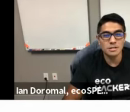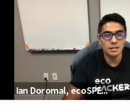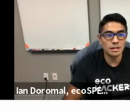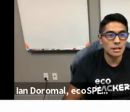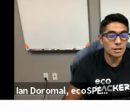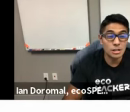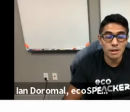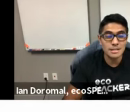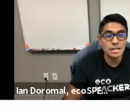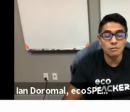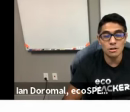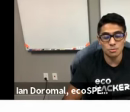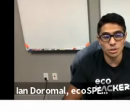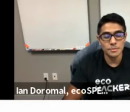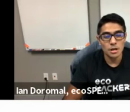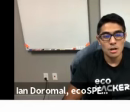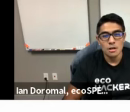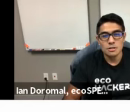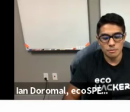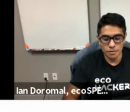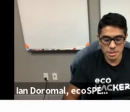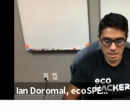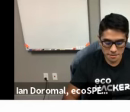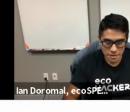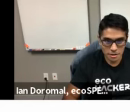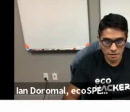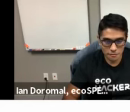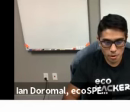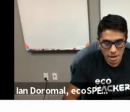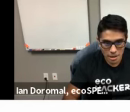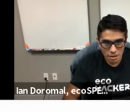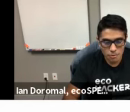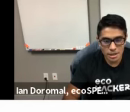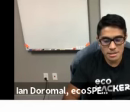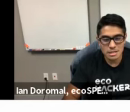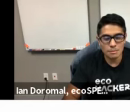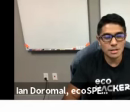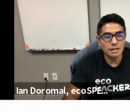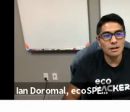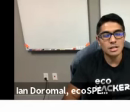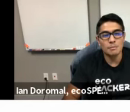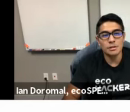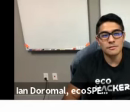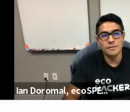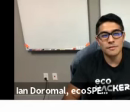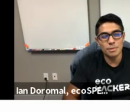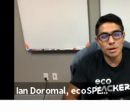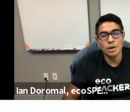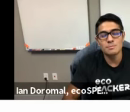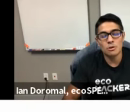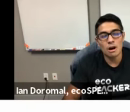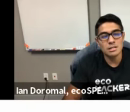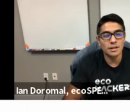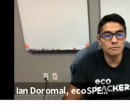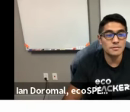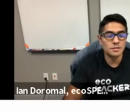as well as industrialization across the world. So we really see this fit for a green and sustainable technology company to find better